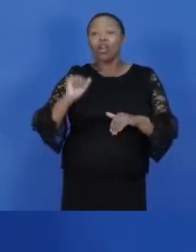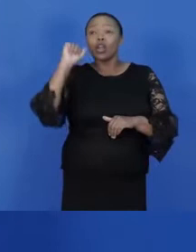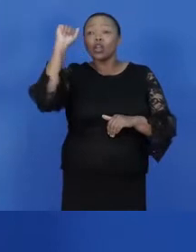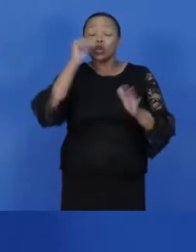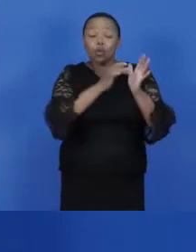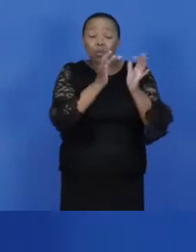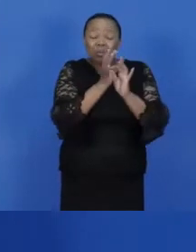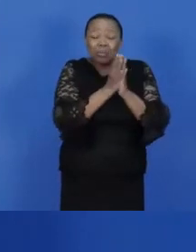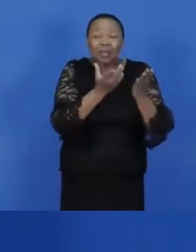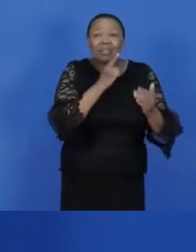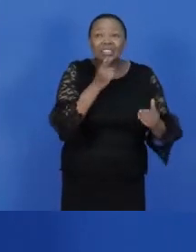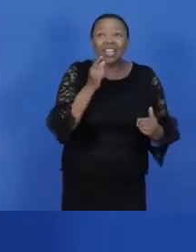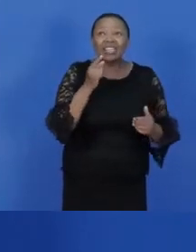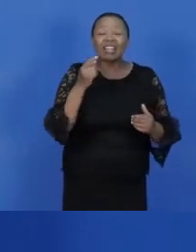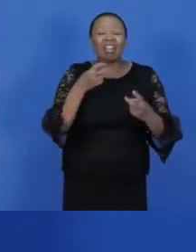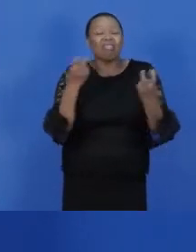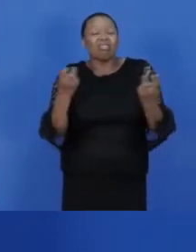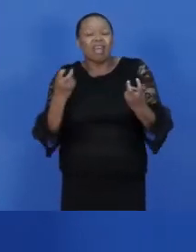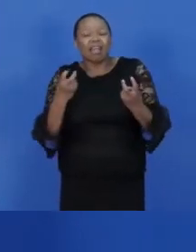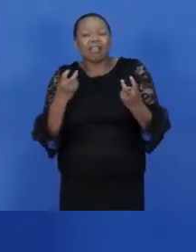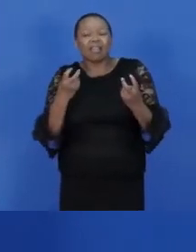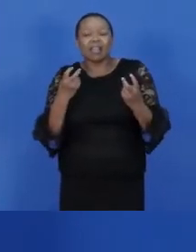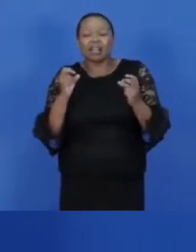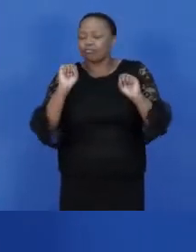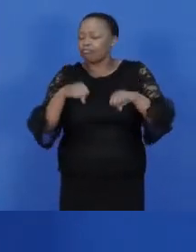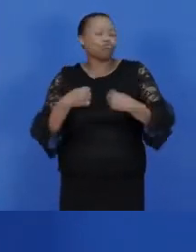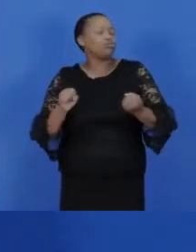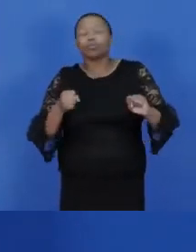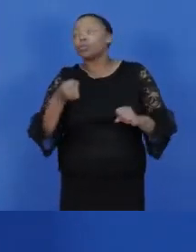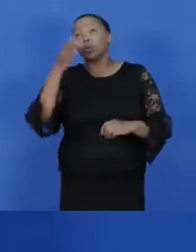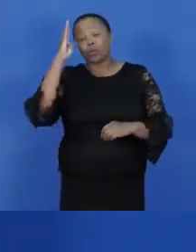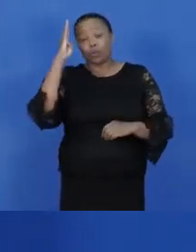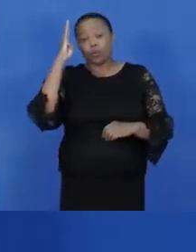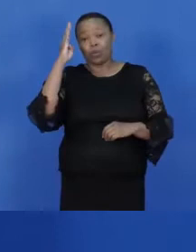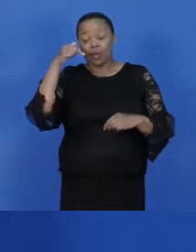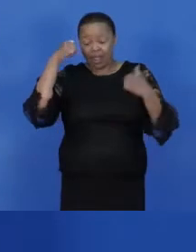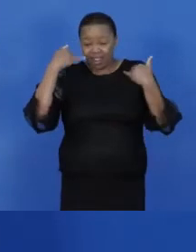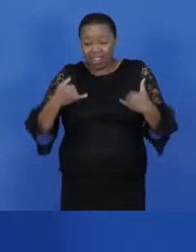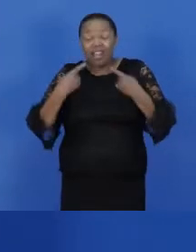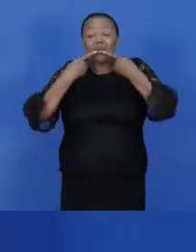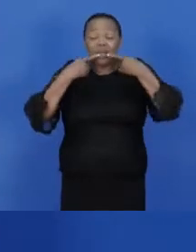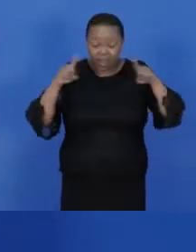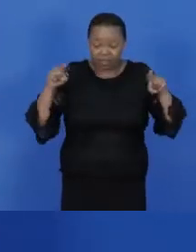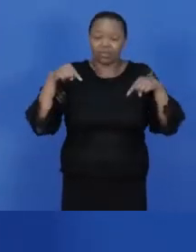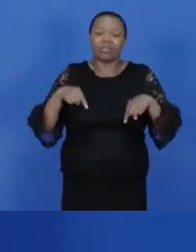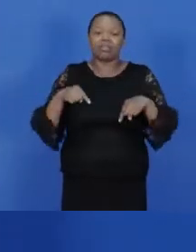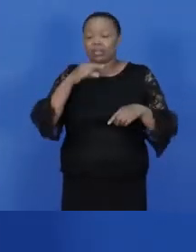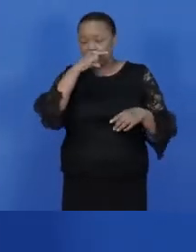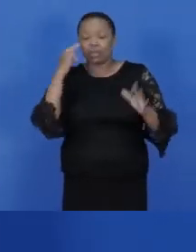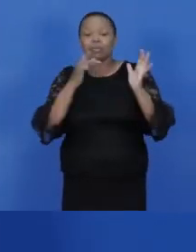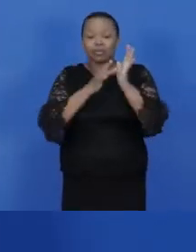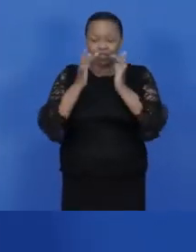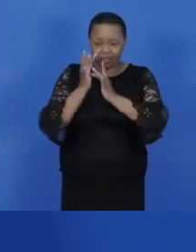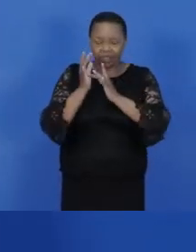is saying nothing is impossible with you. Even right now, that is what you are declaring this day. That is what you are declaring this morning. In the name